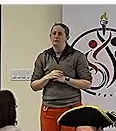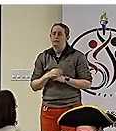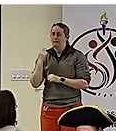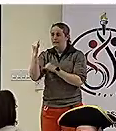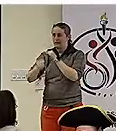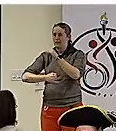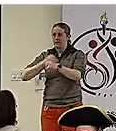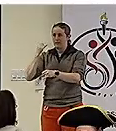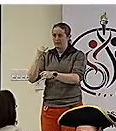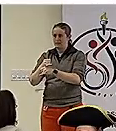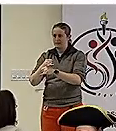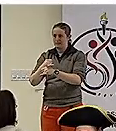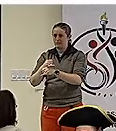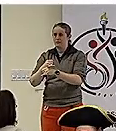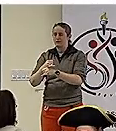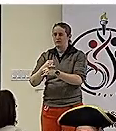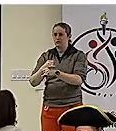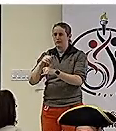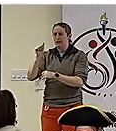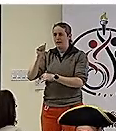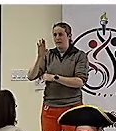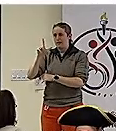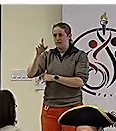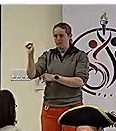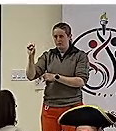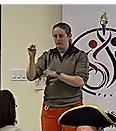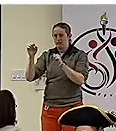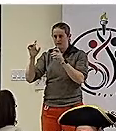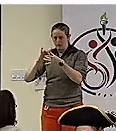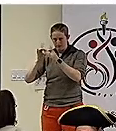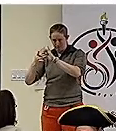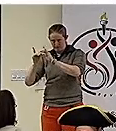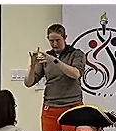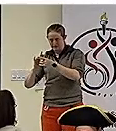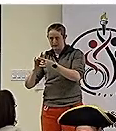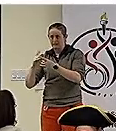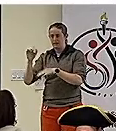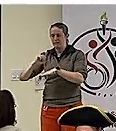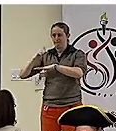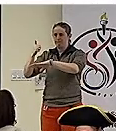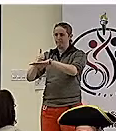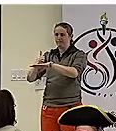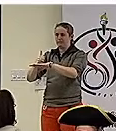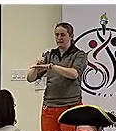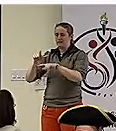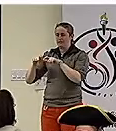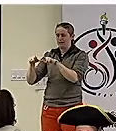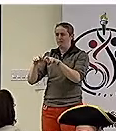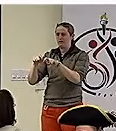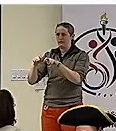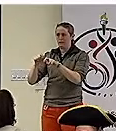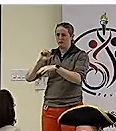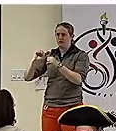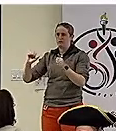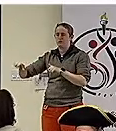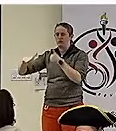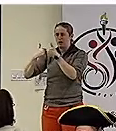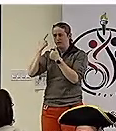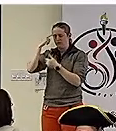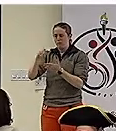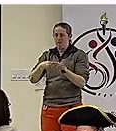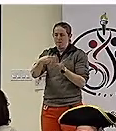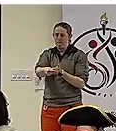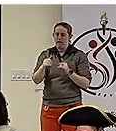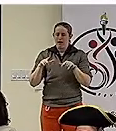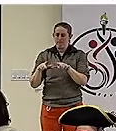International Abe Olympics, and is a founder of the Cycle Ability Challenge to purchase adaptive bikes for children with